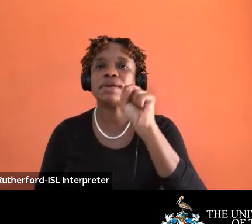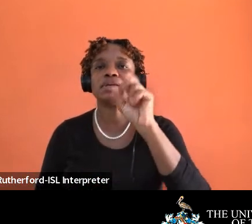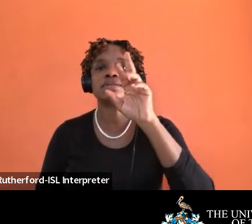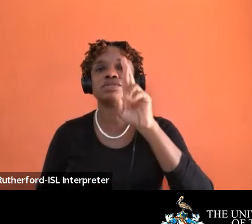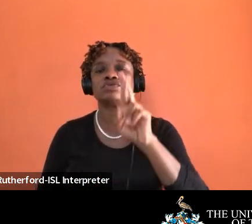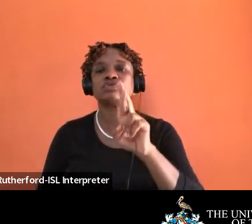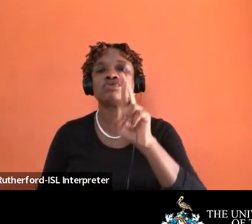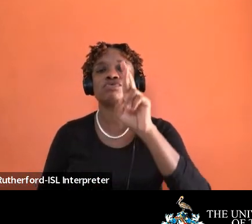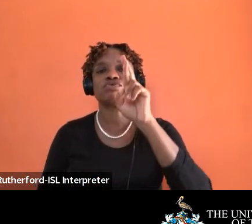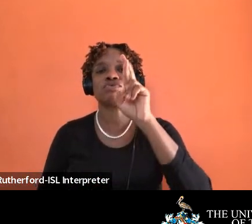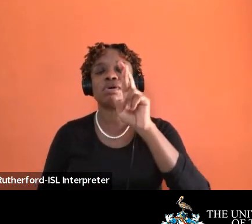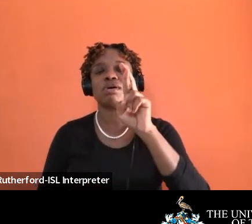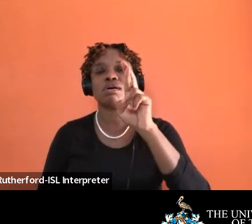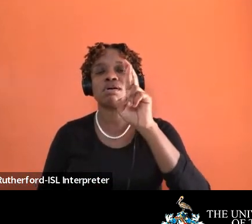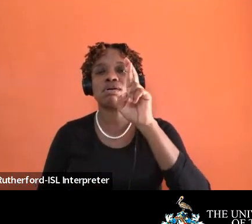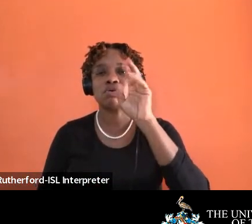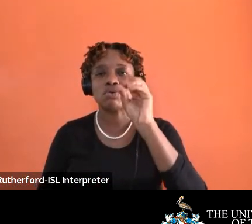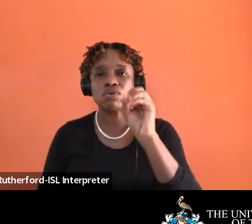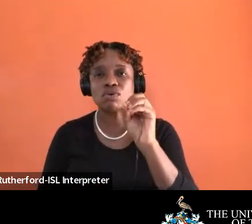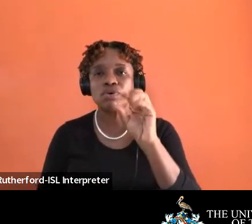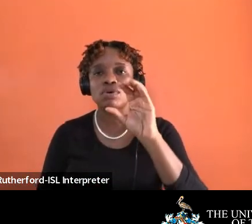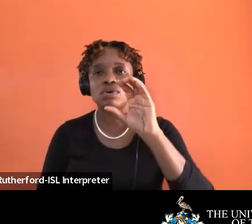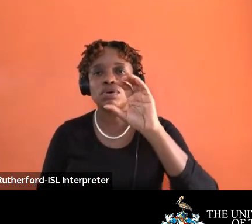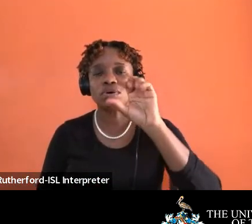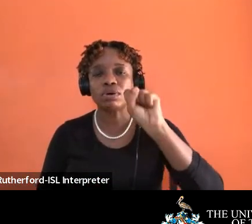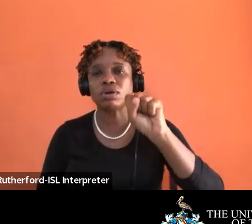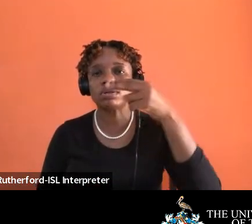this session. Over to you, Charmaine.